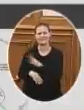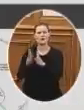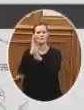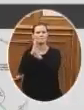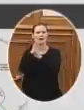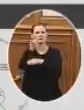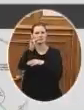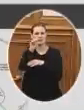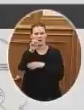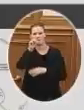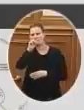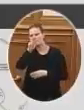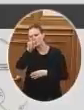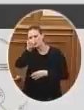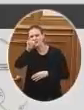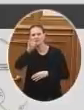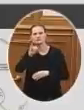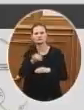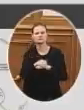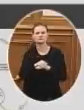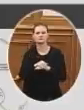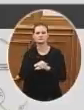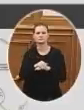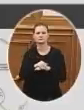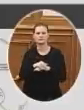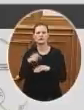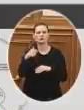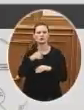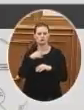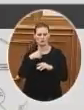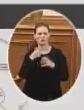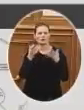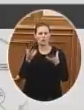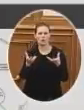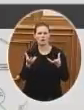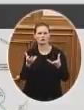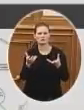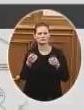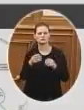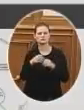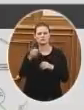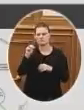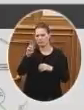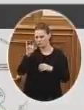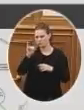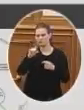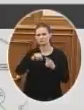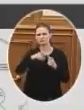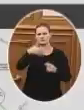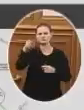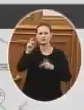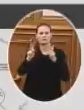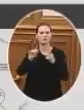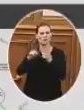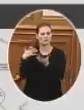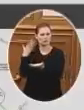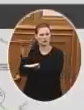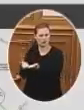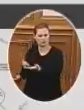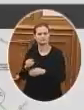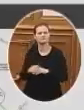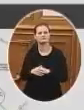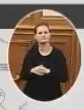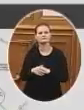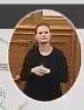Muni lines that go where we want people to go and where people want to go. Lines that connect the transit hubs of BART and Caltrain with